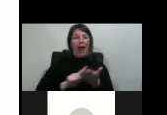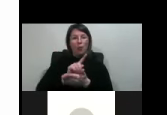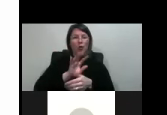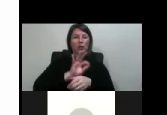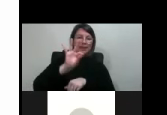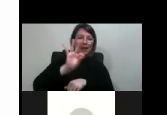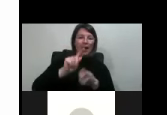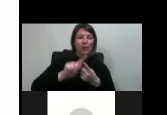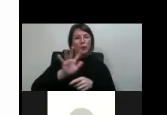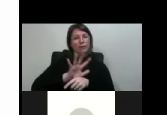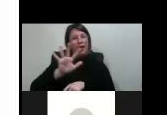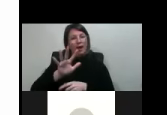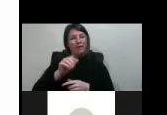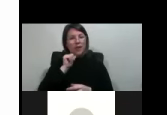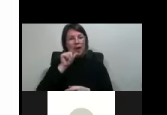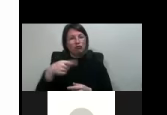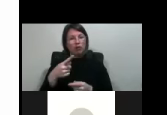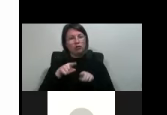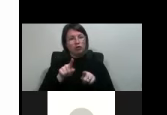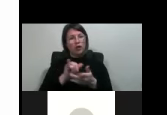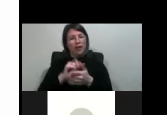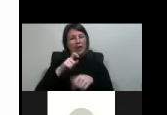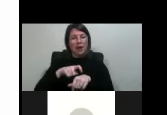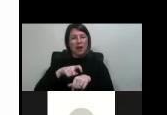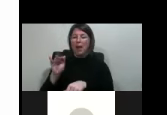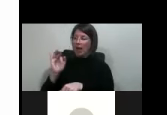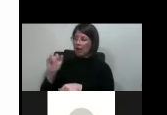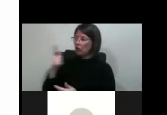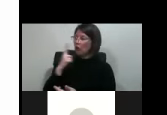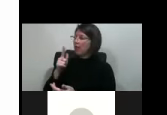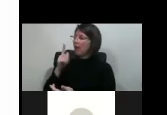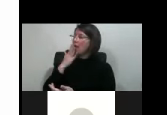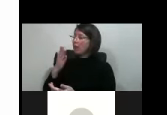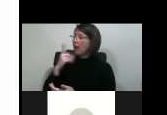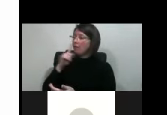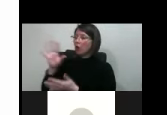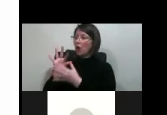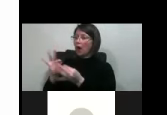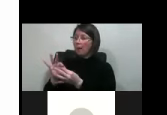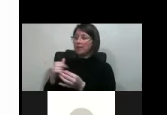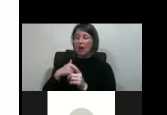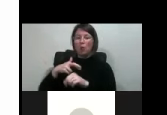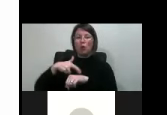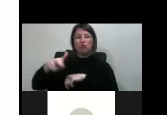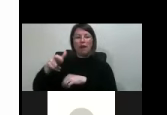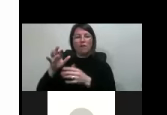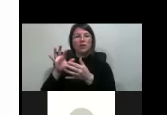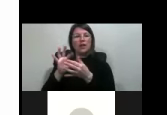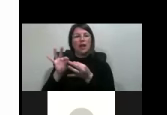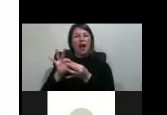you. Thank you for your comments. And I would just point to the comments that Kat had made earlier. We will have